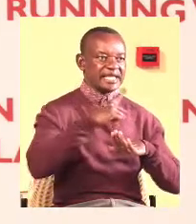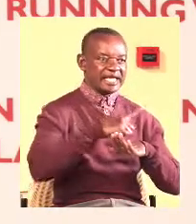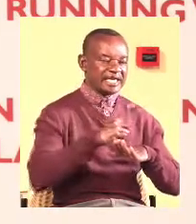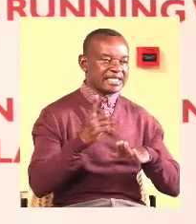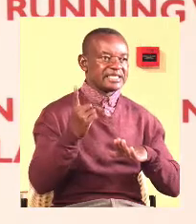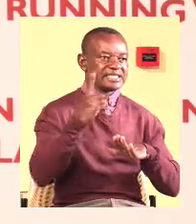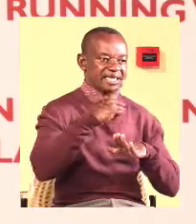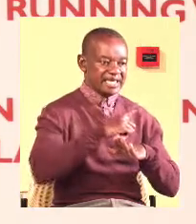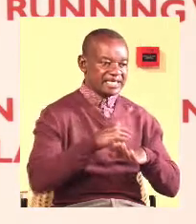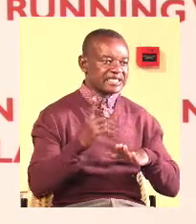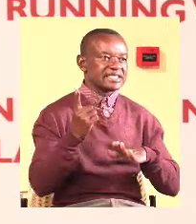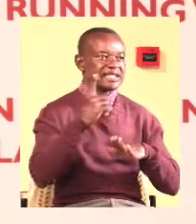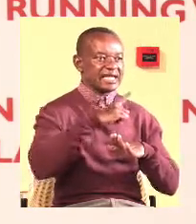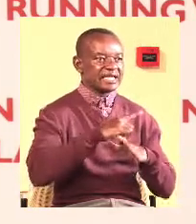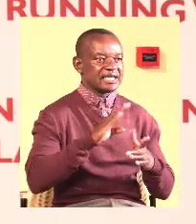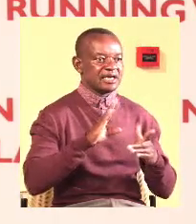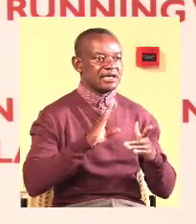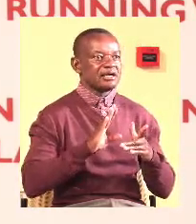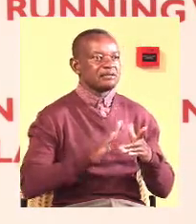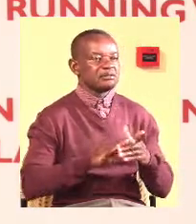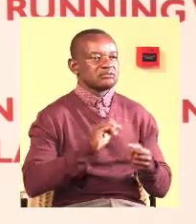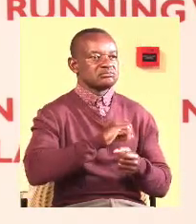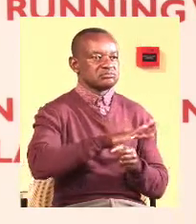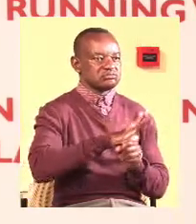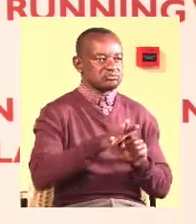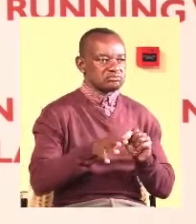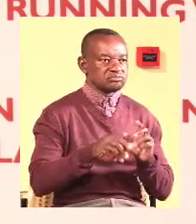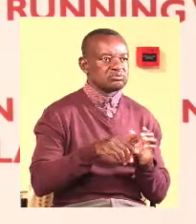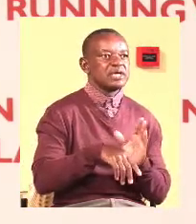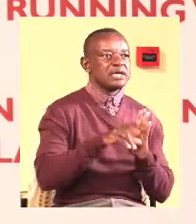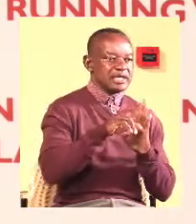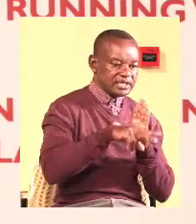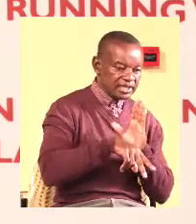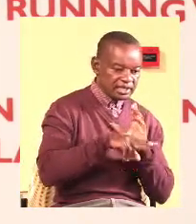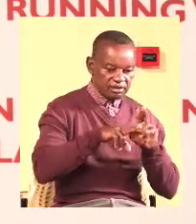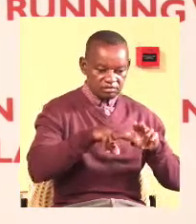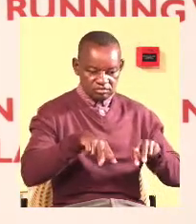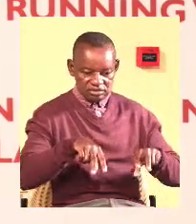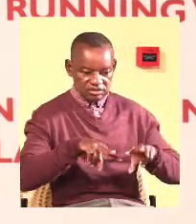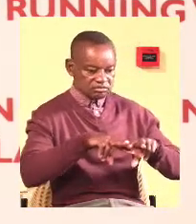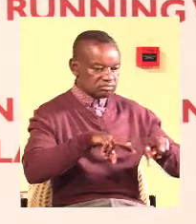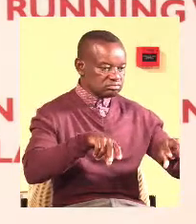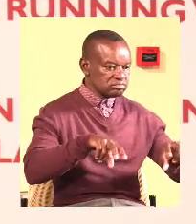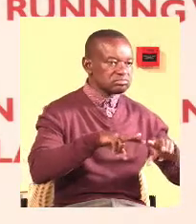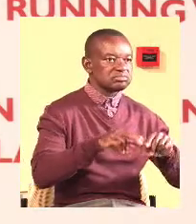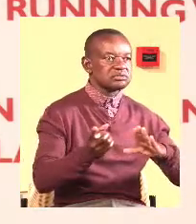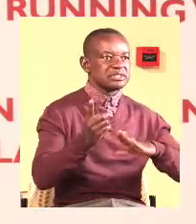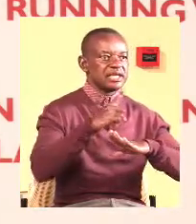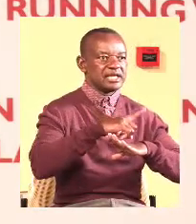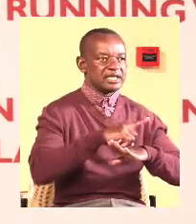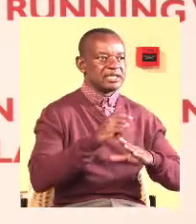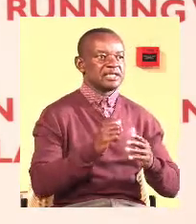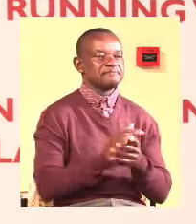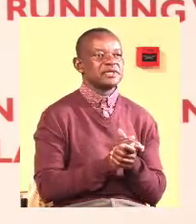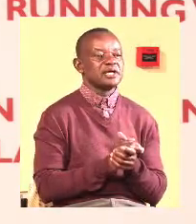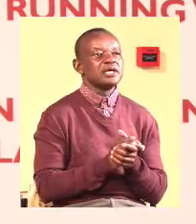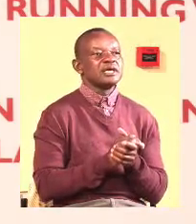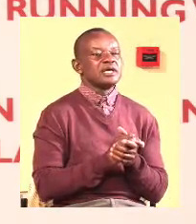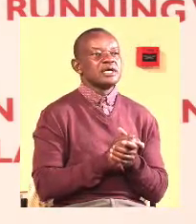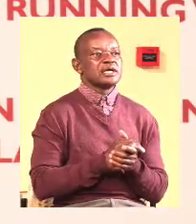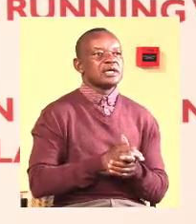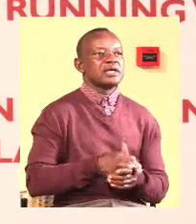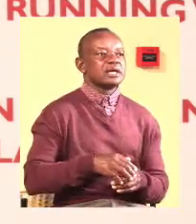the monitoring and so on. While the surveillance team, it's more to do with